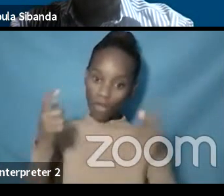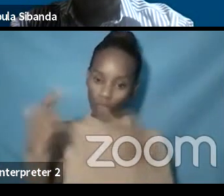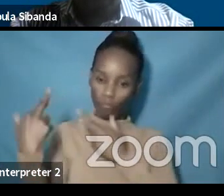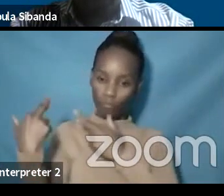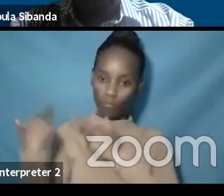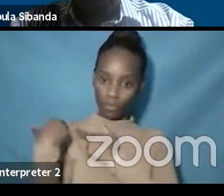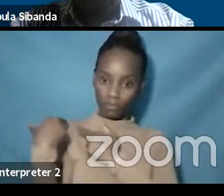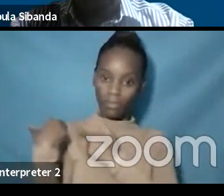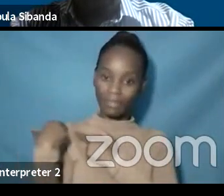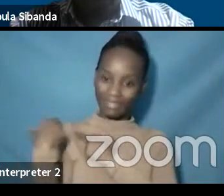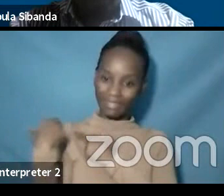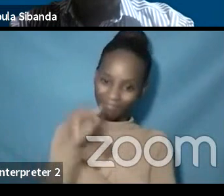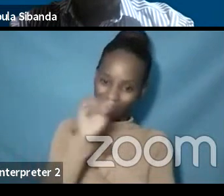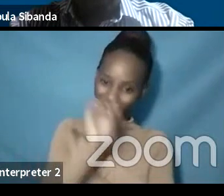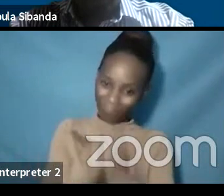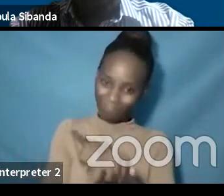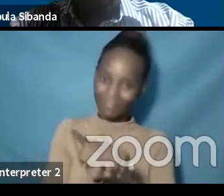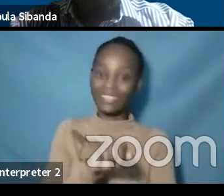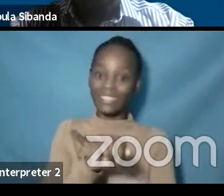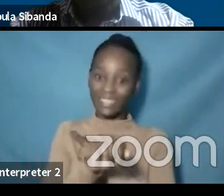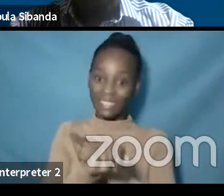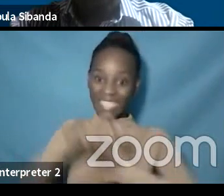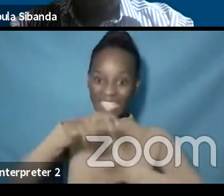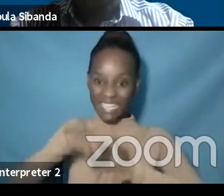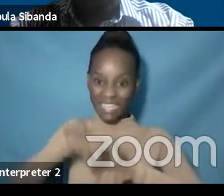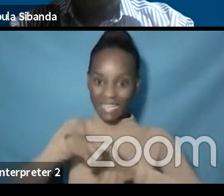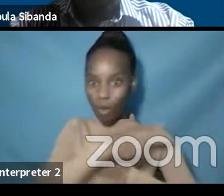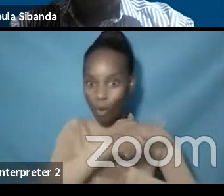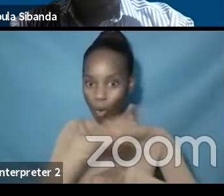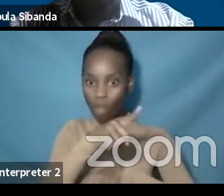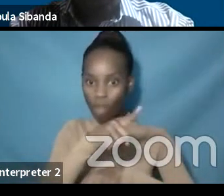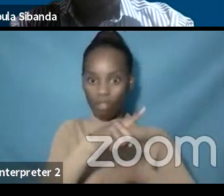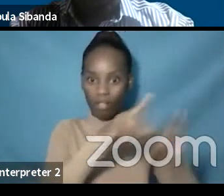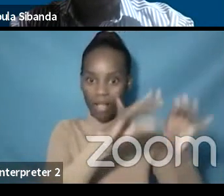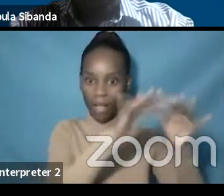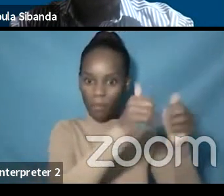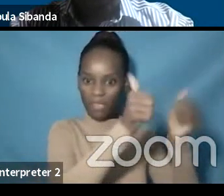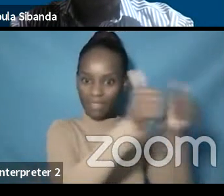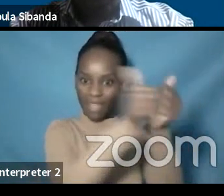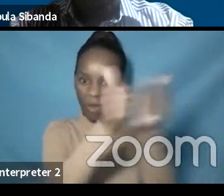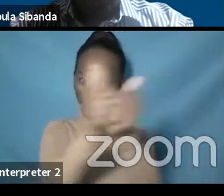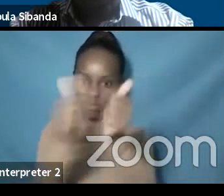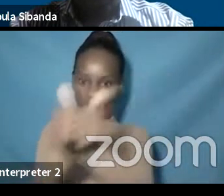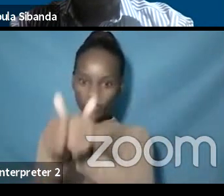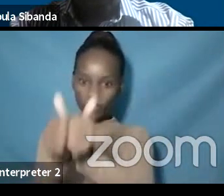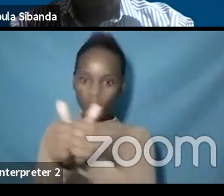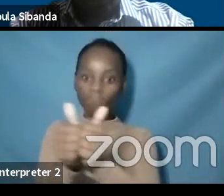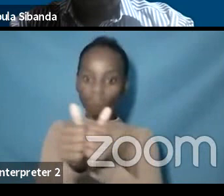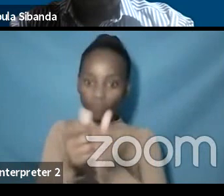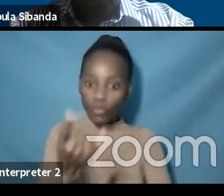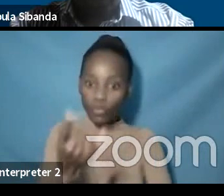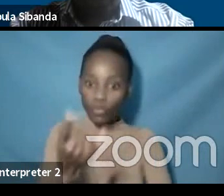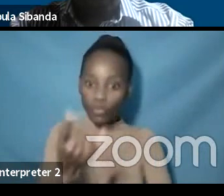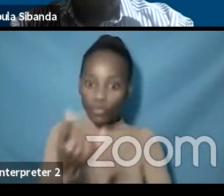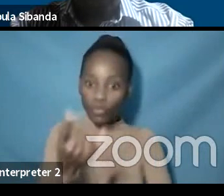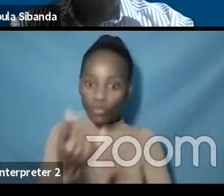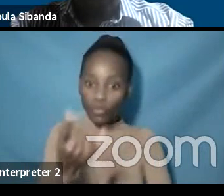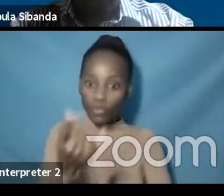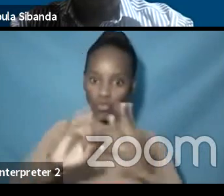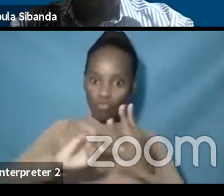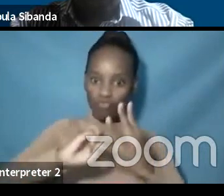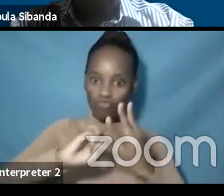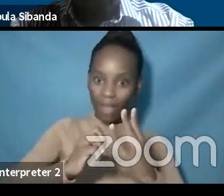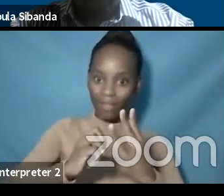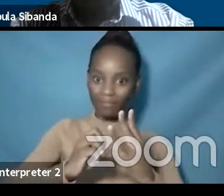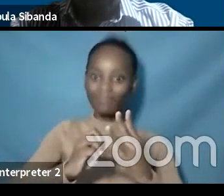requires all stakeholders to be united in terms of tackling this scourge of growing